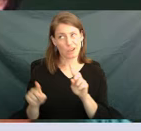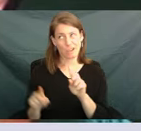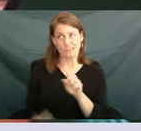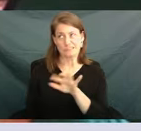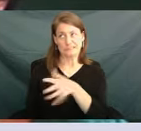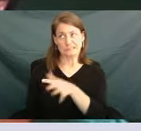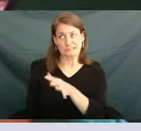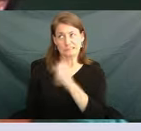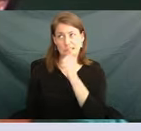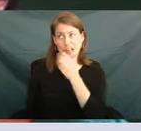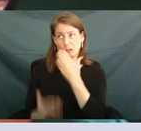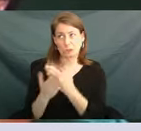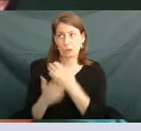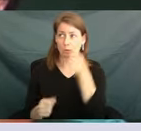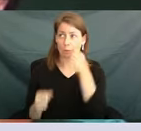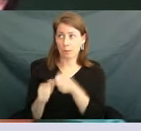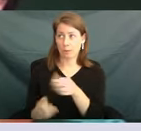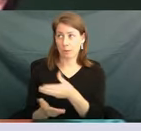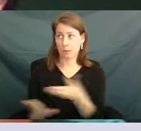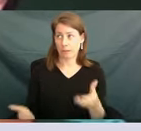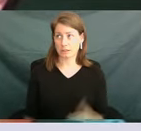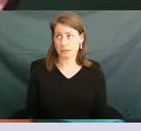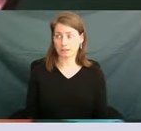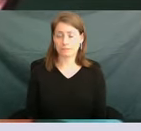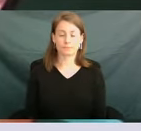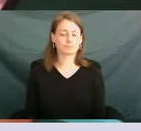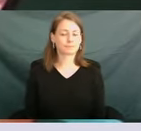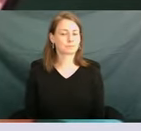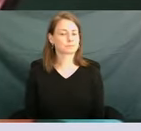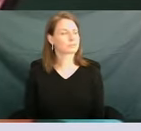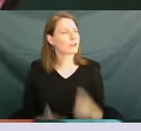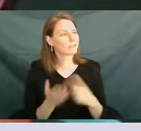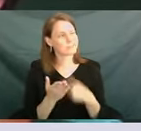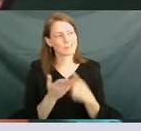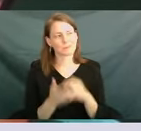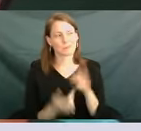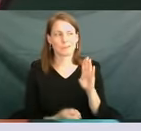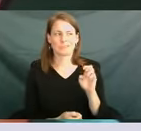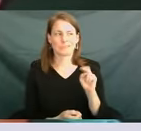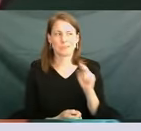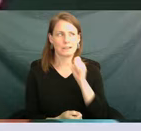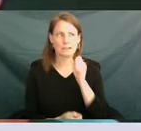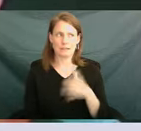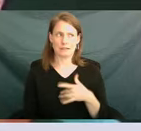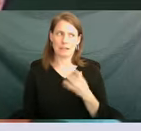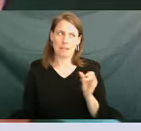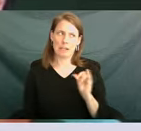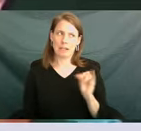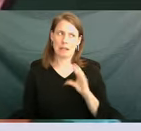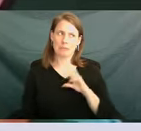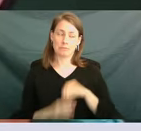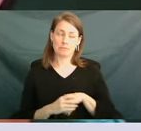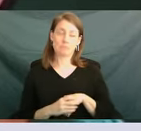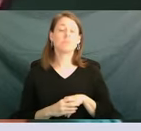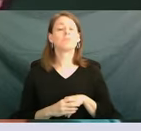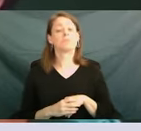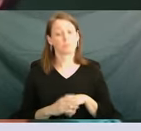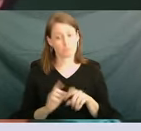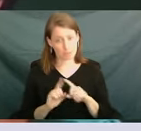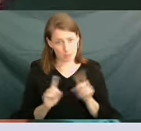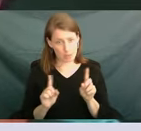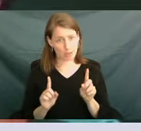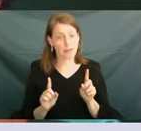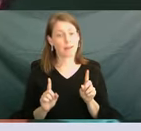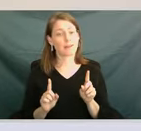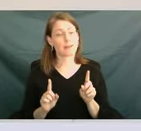Sometimes he doesn't feel like he wants to, but I think that's an issue with how Ben is, because some of the people in the group will speak